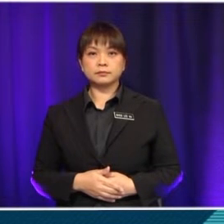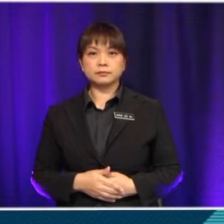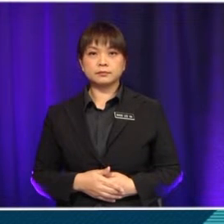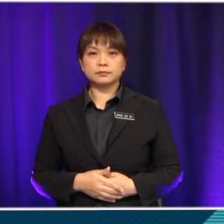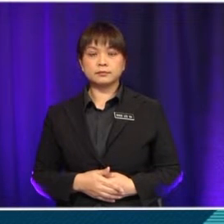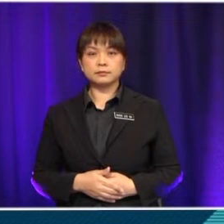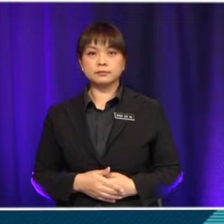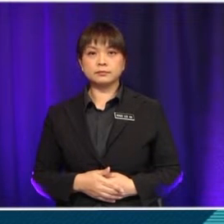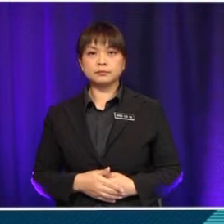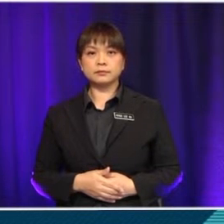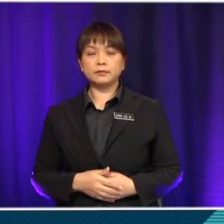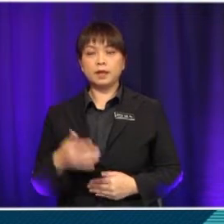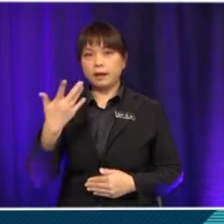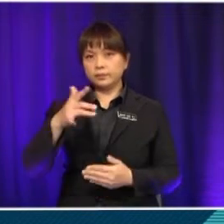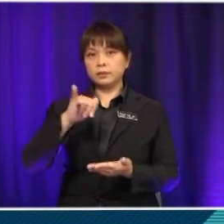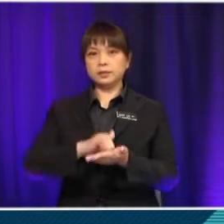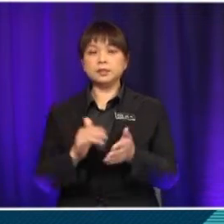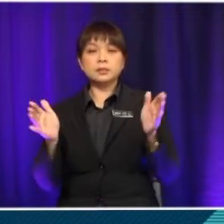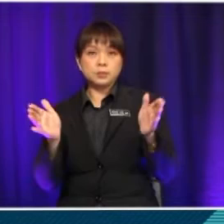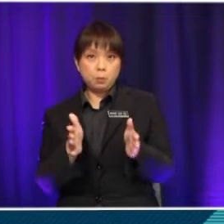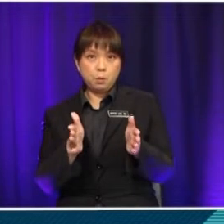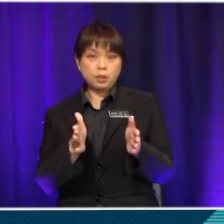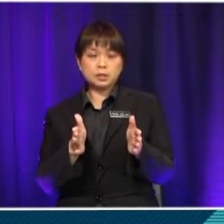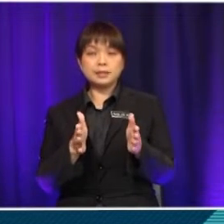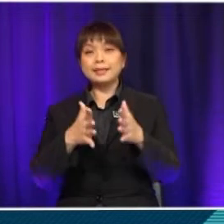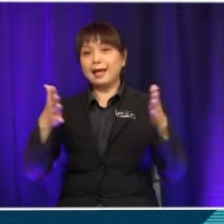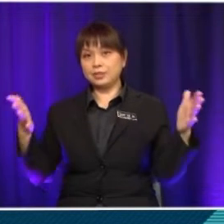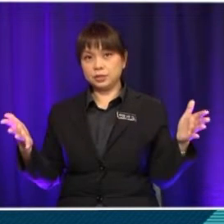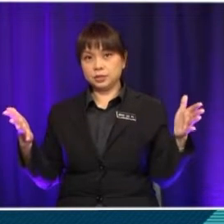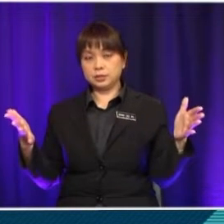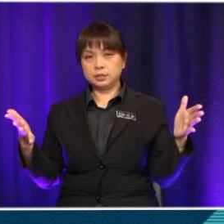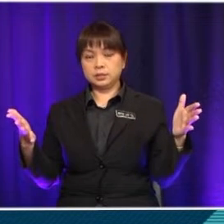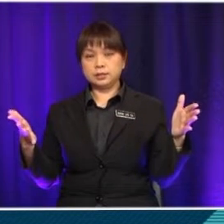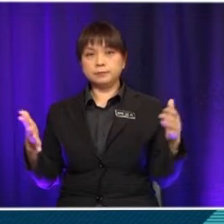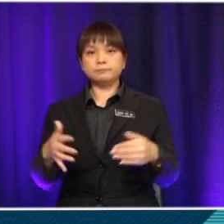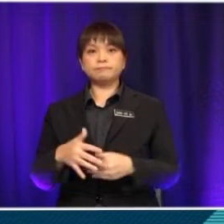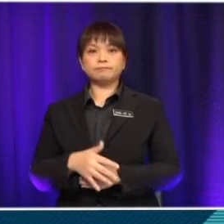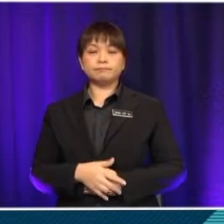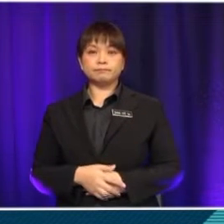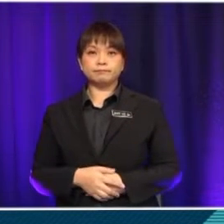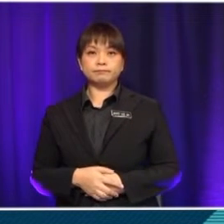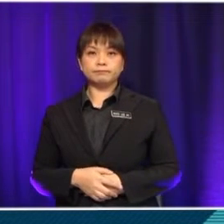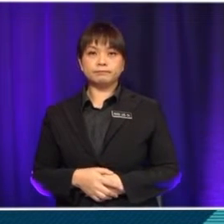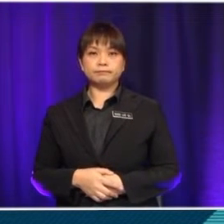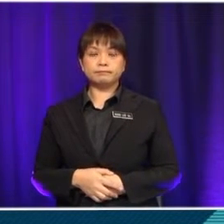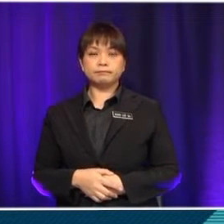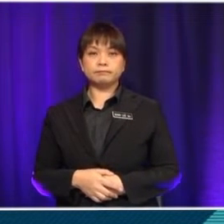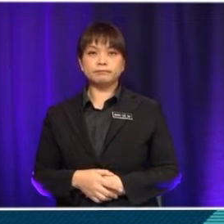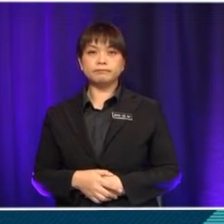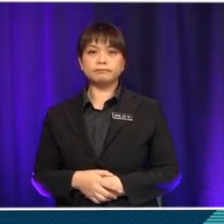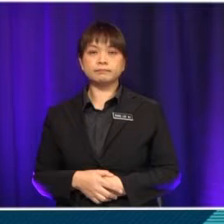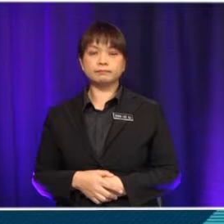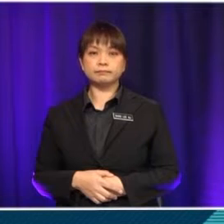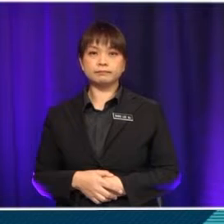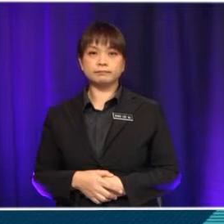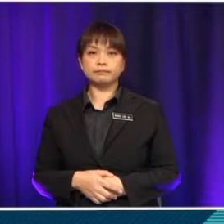talk about smaller or larger memory, it's all about the data storage. Okay, how much data do we have,